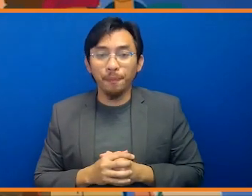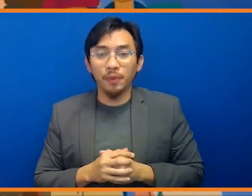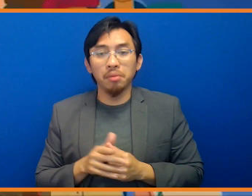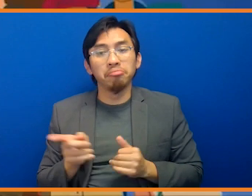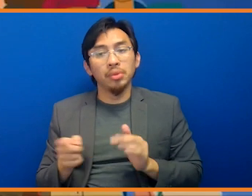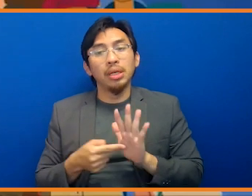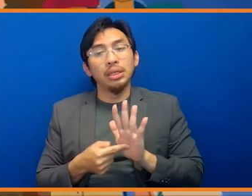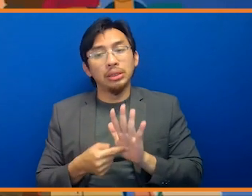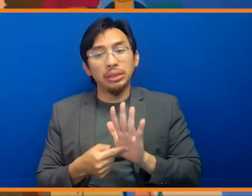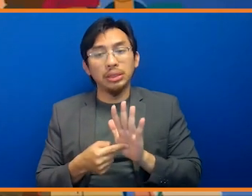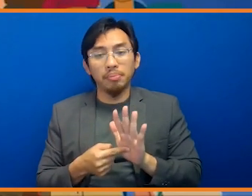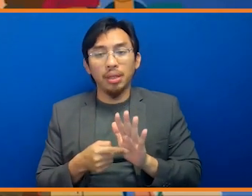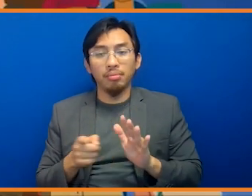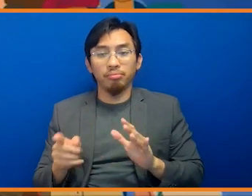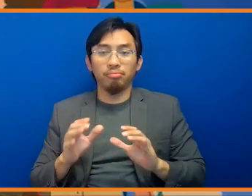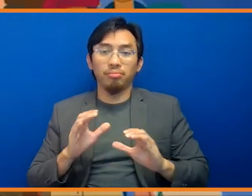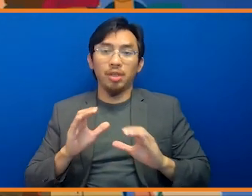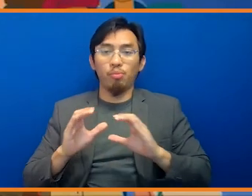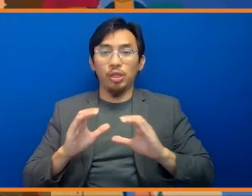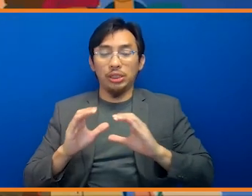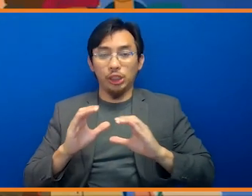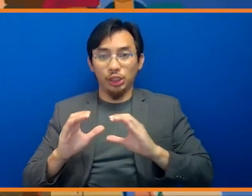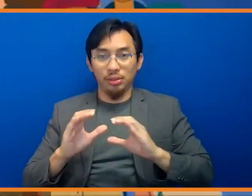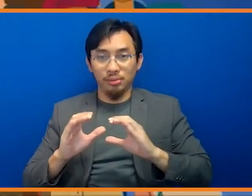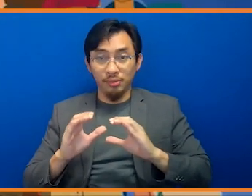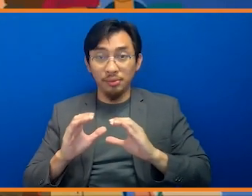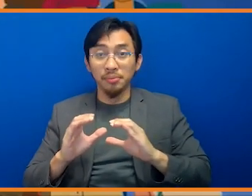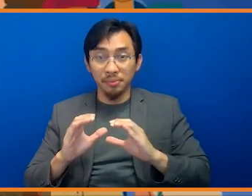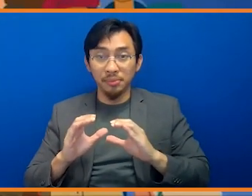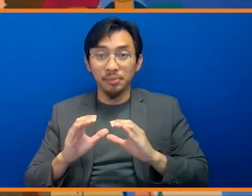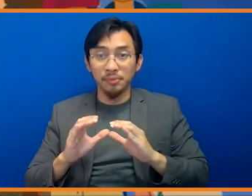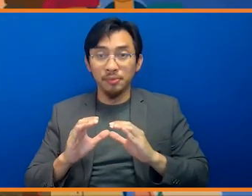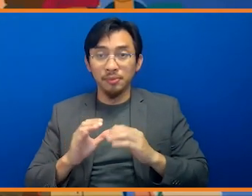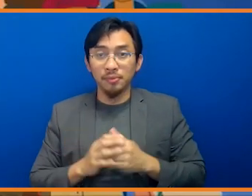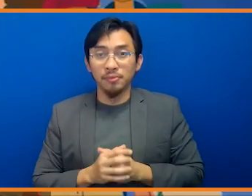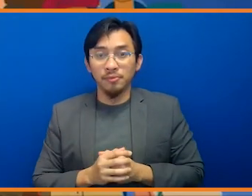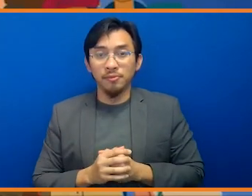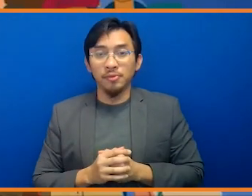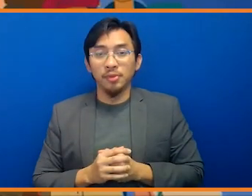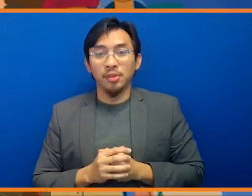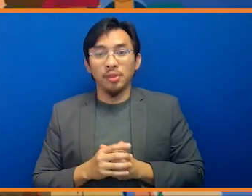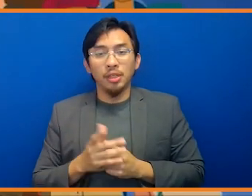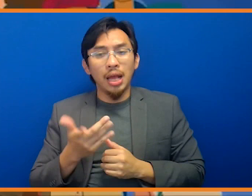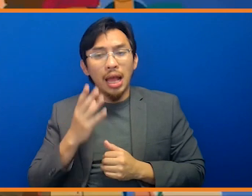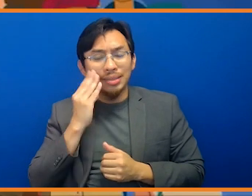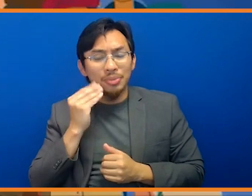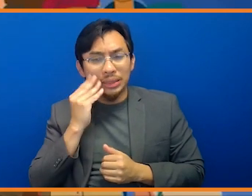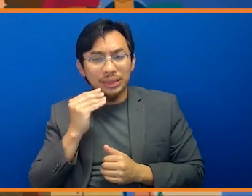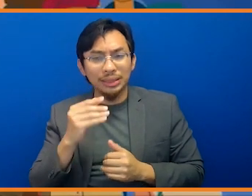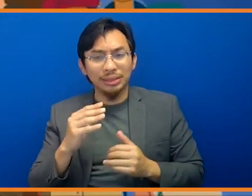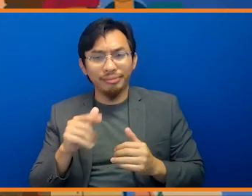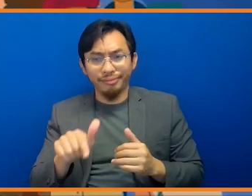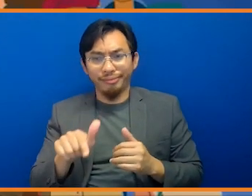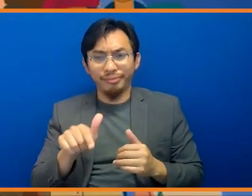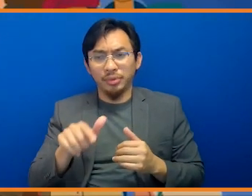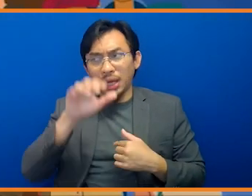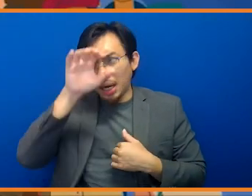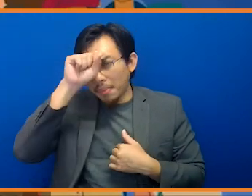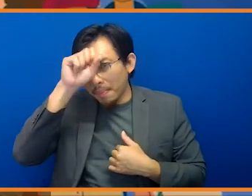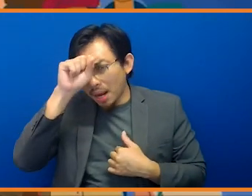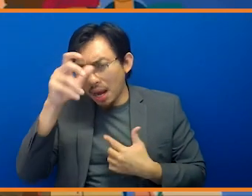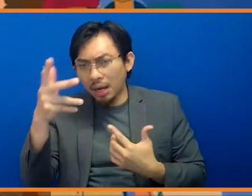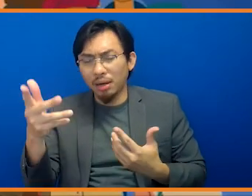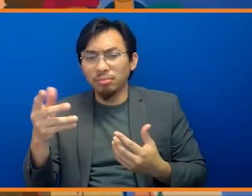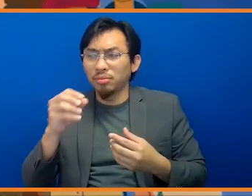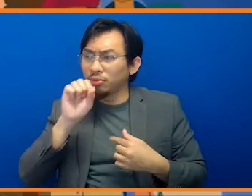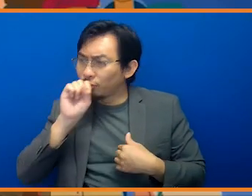This is an example where, through constant communication, the experience of tragedy is remembered and